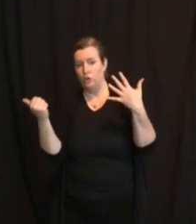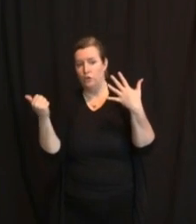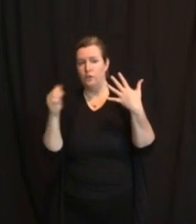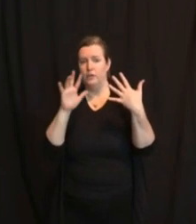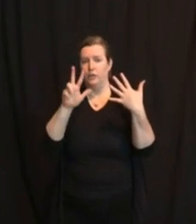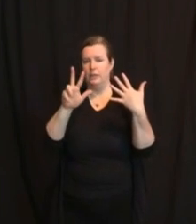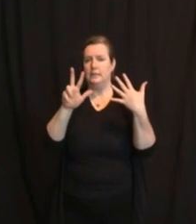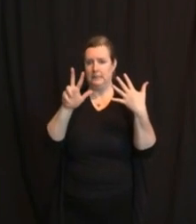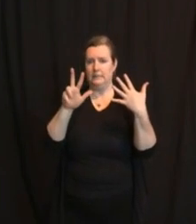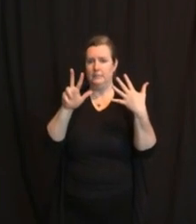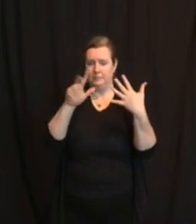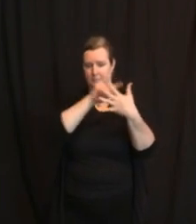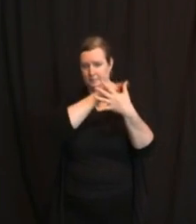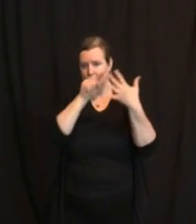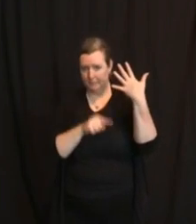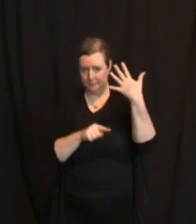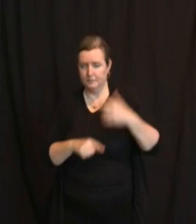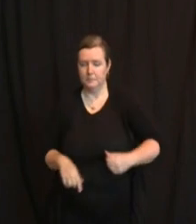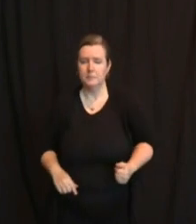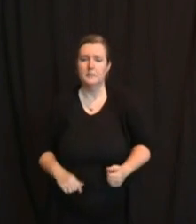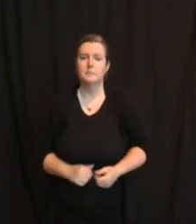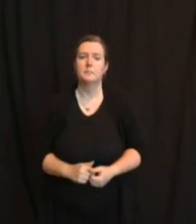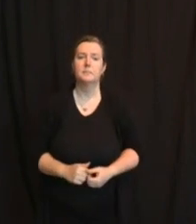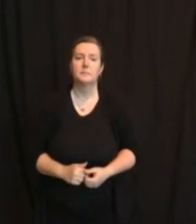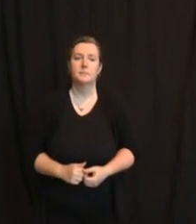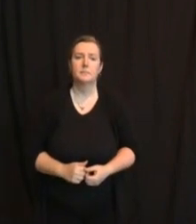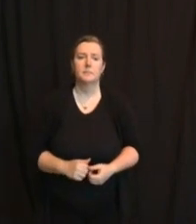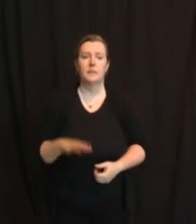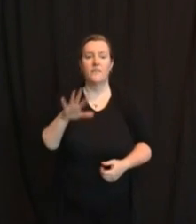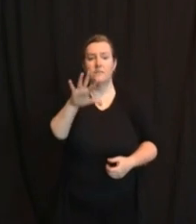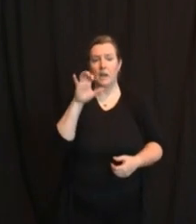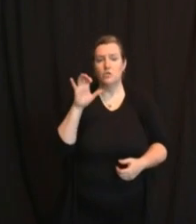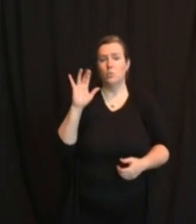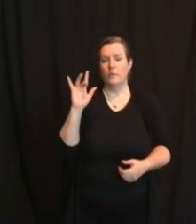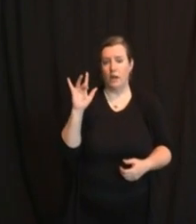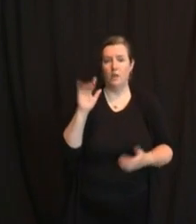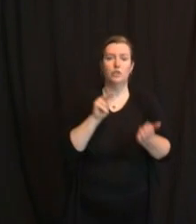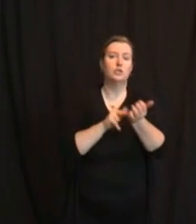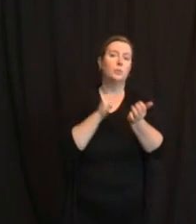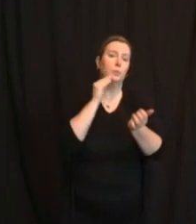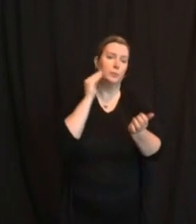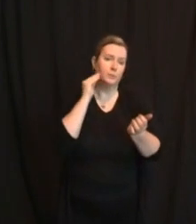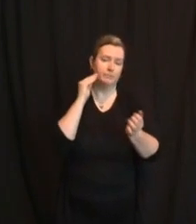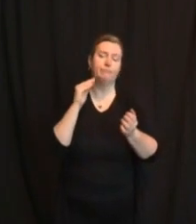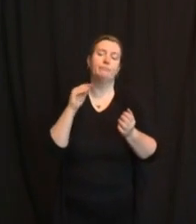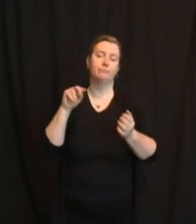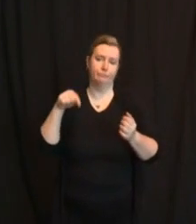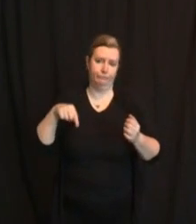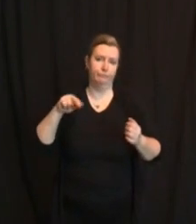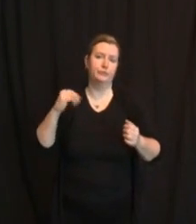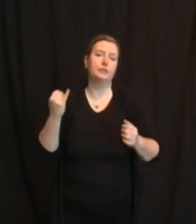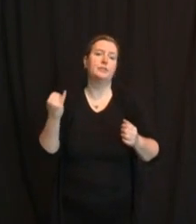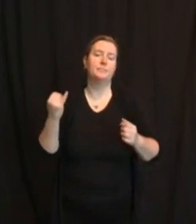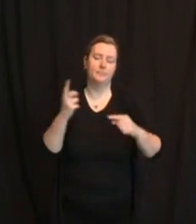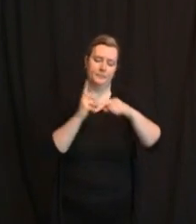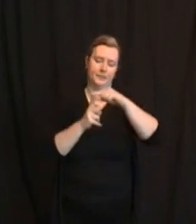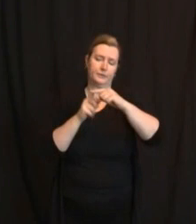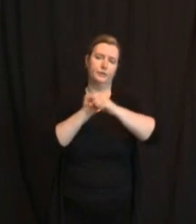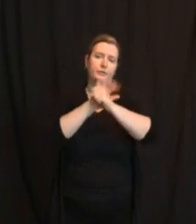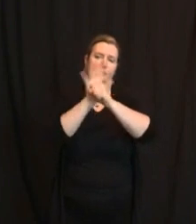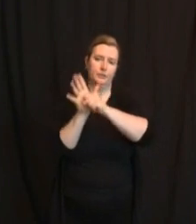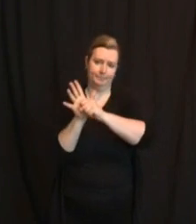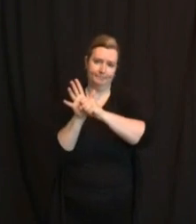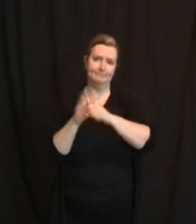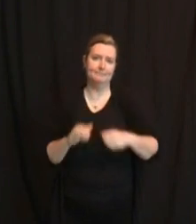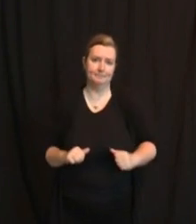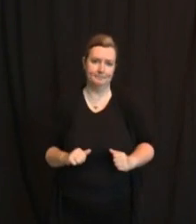3.4. There are 525 long-term care facilities in the state reporting COVID-19 cases for